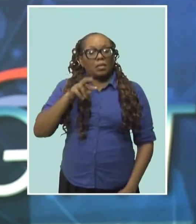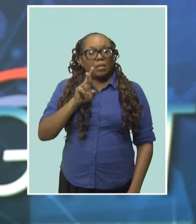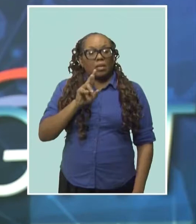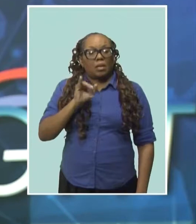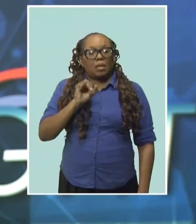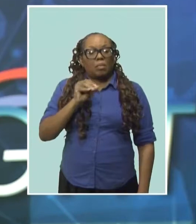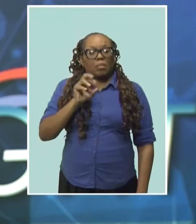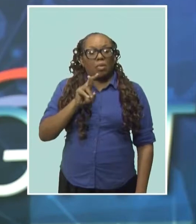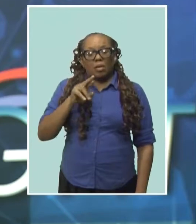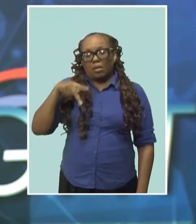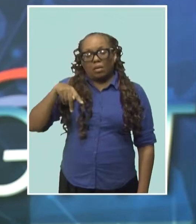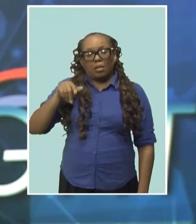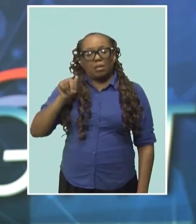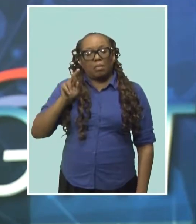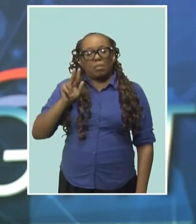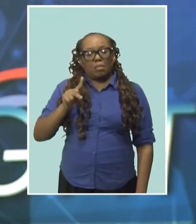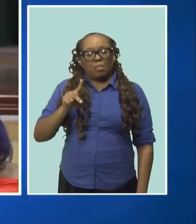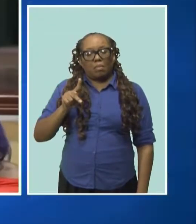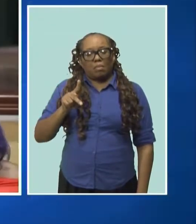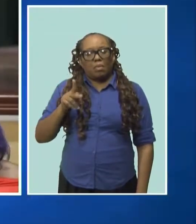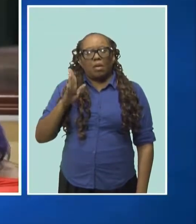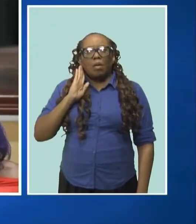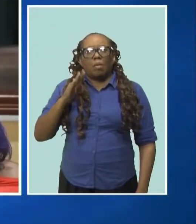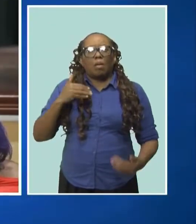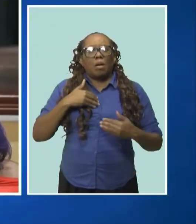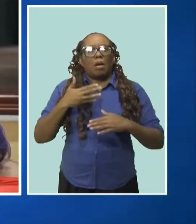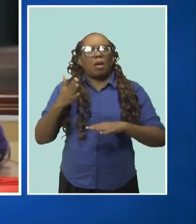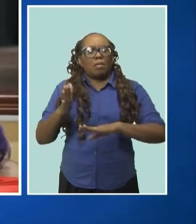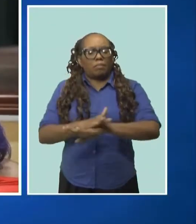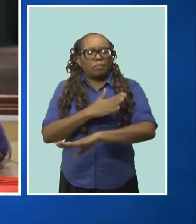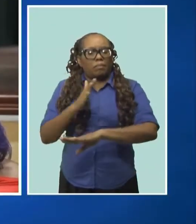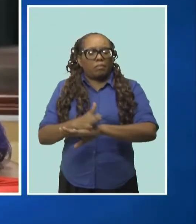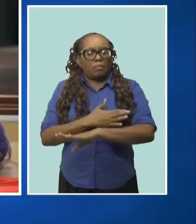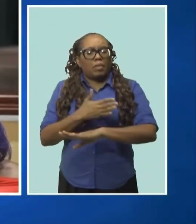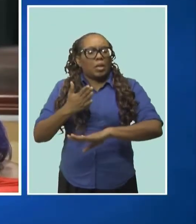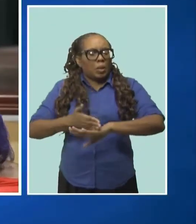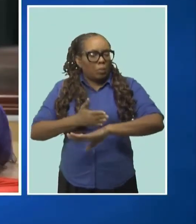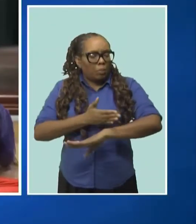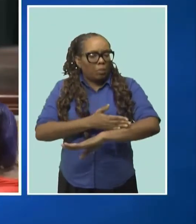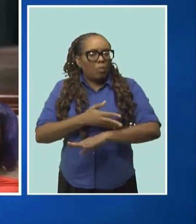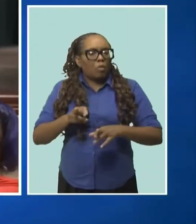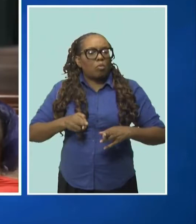the community soon. In order to do the Prior Park Road, they had to